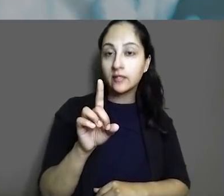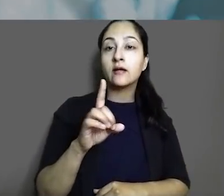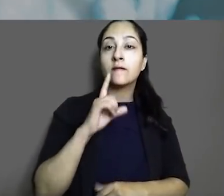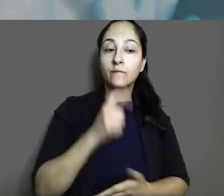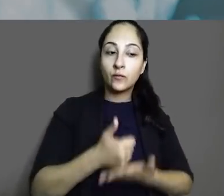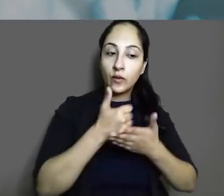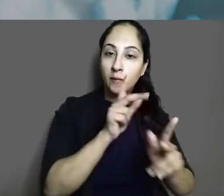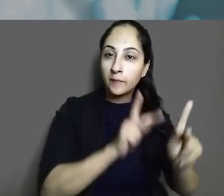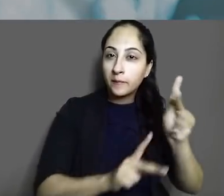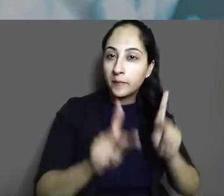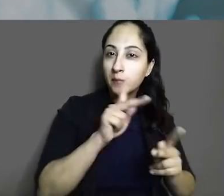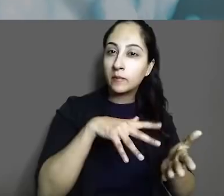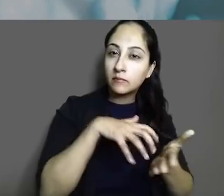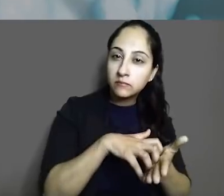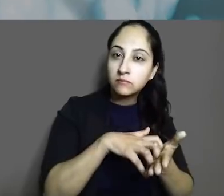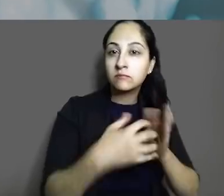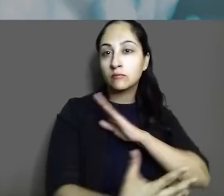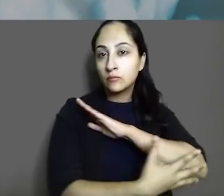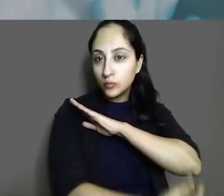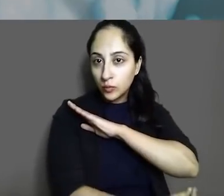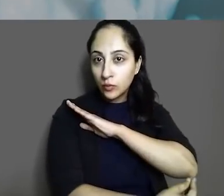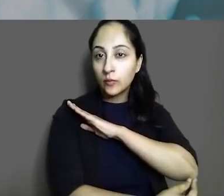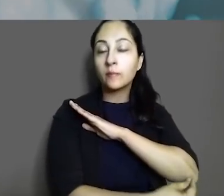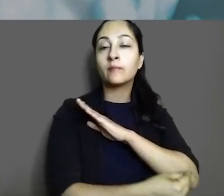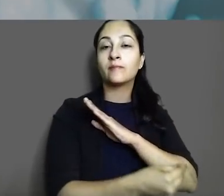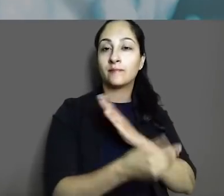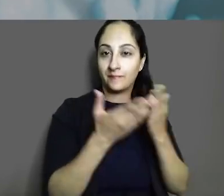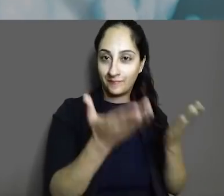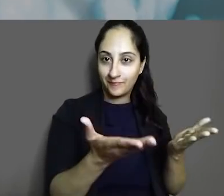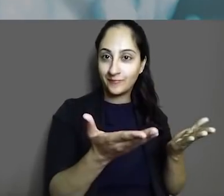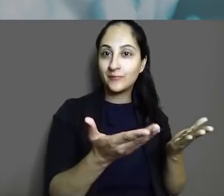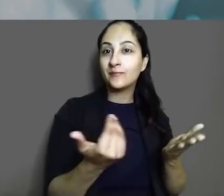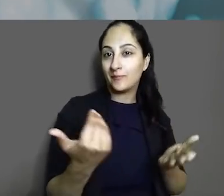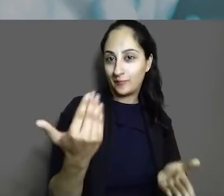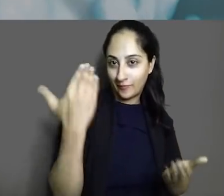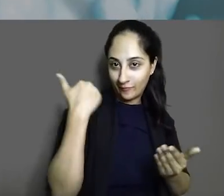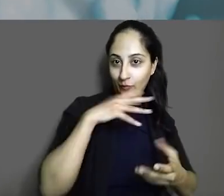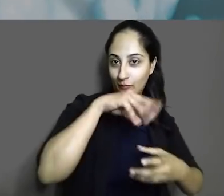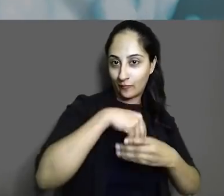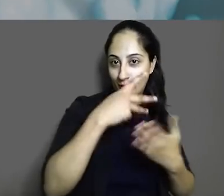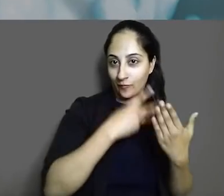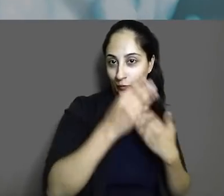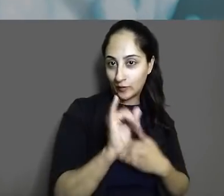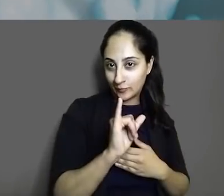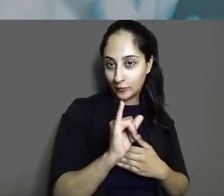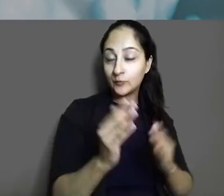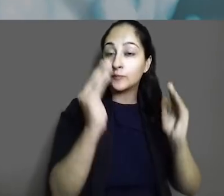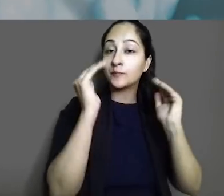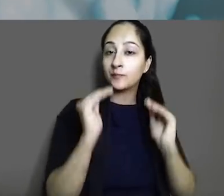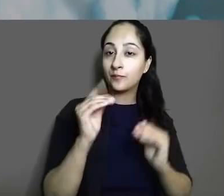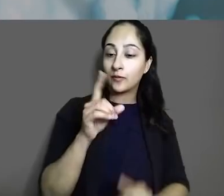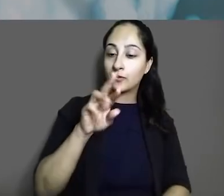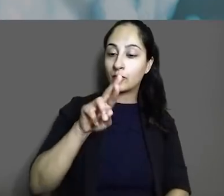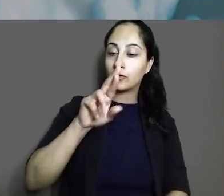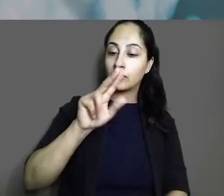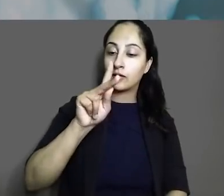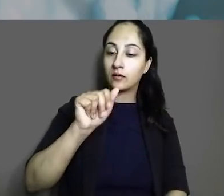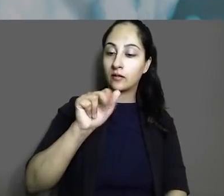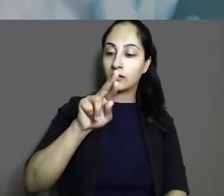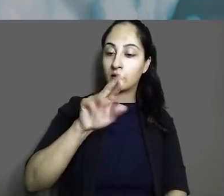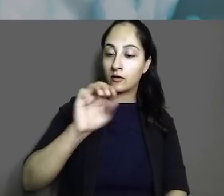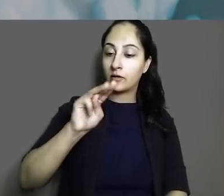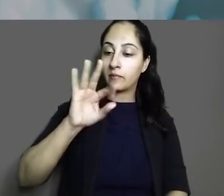special interest in marginalized populations and health equity. We are delighted to welcome her back to the show. And